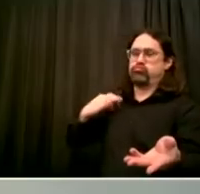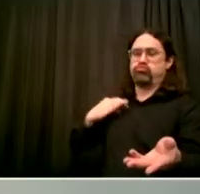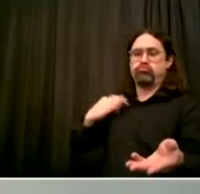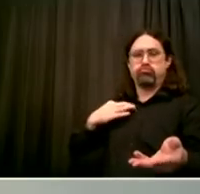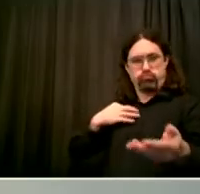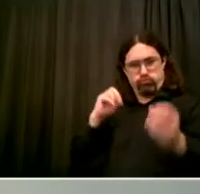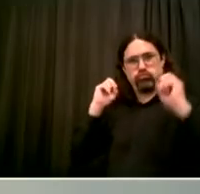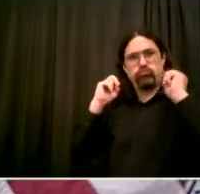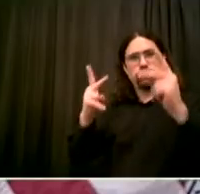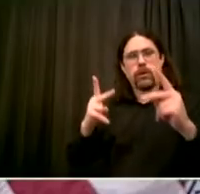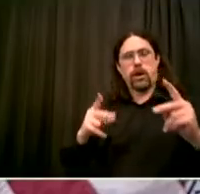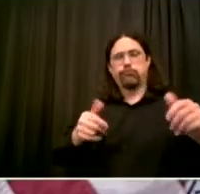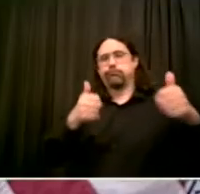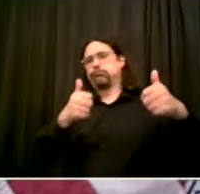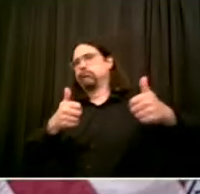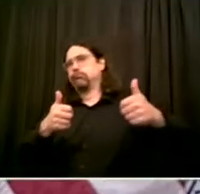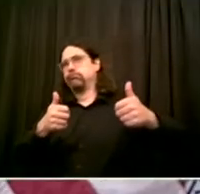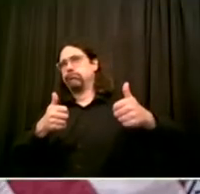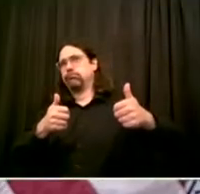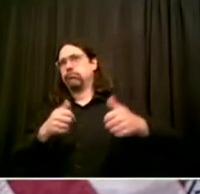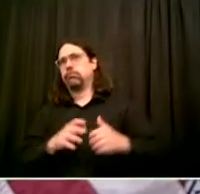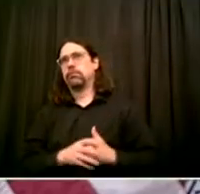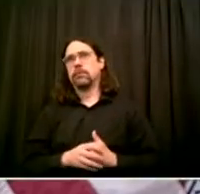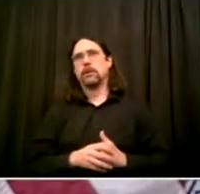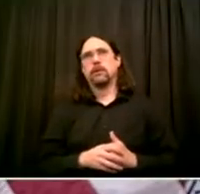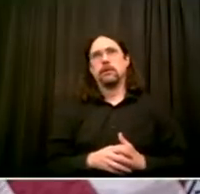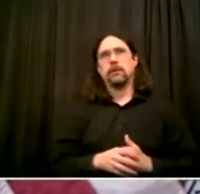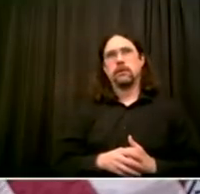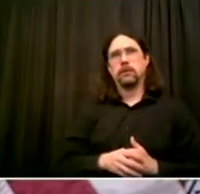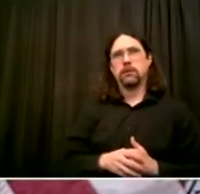Long, Dr. Johnson, what do you want to say?